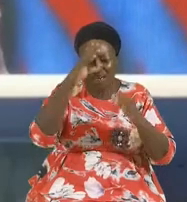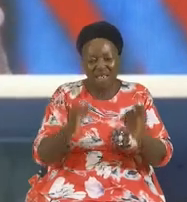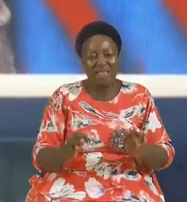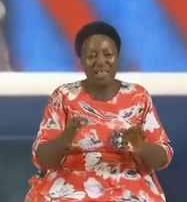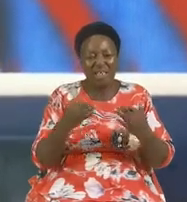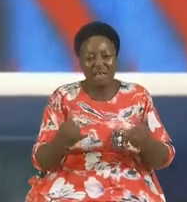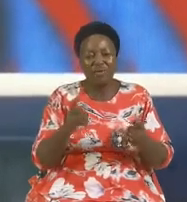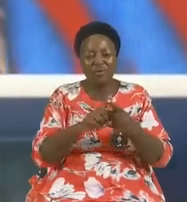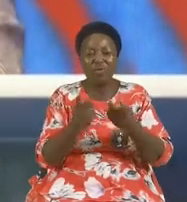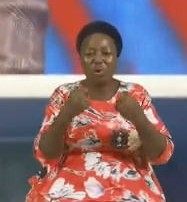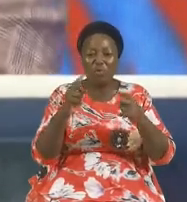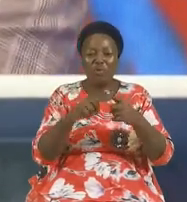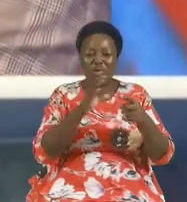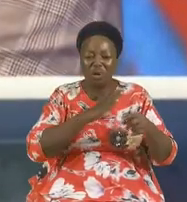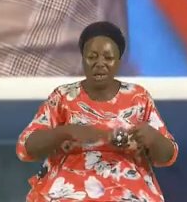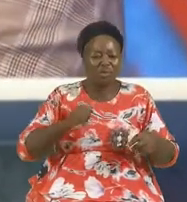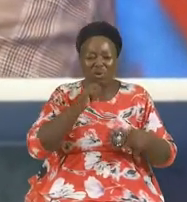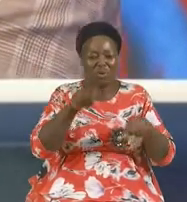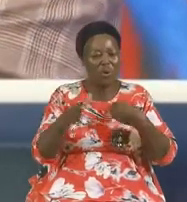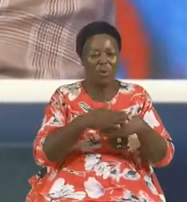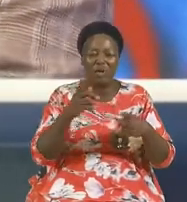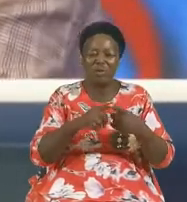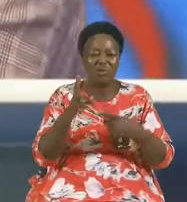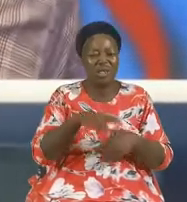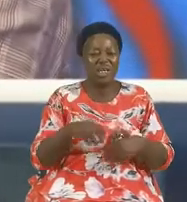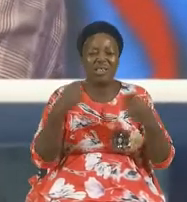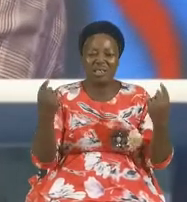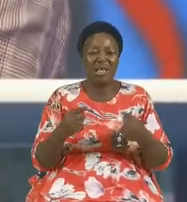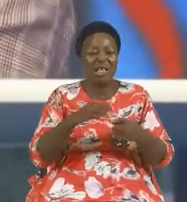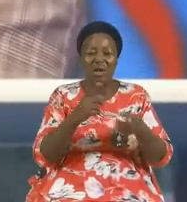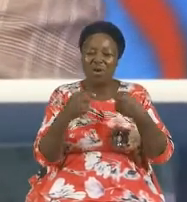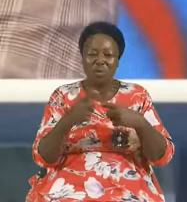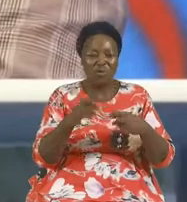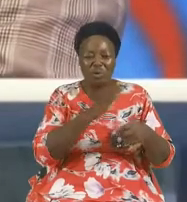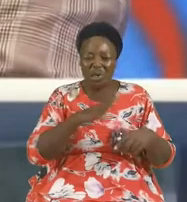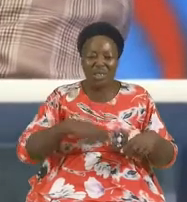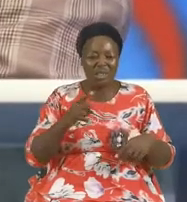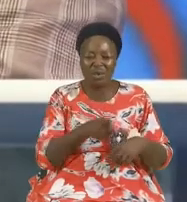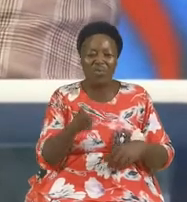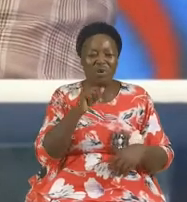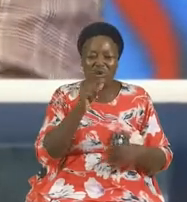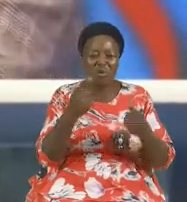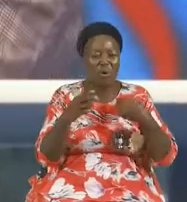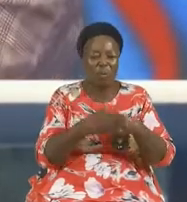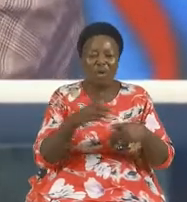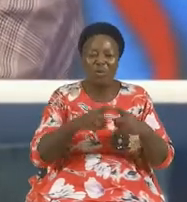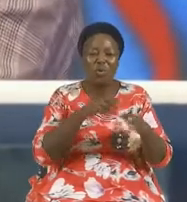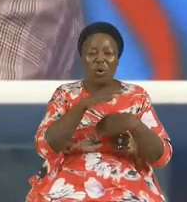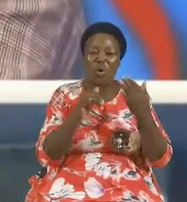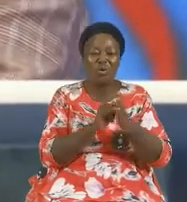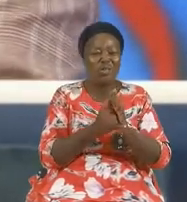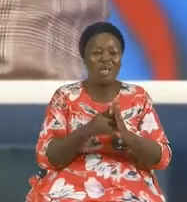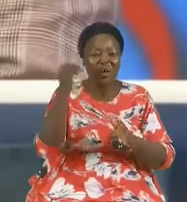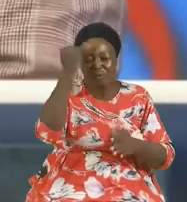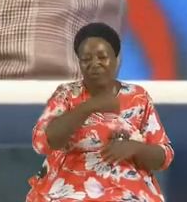these ones come and they make up their mind, they come to Christ, they will not go back to their sin. They come to